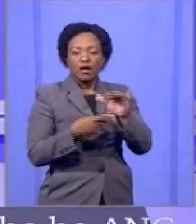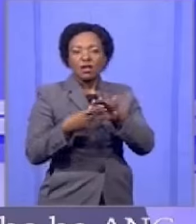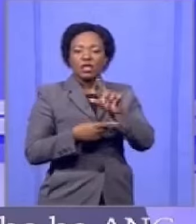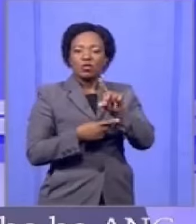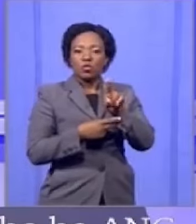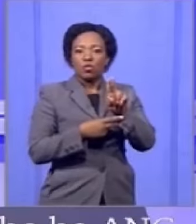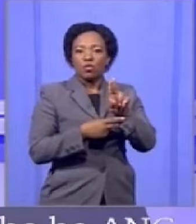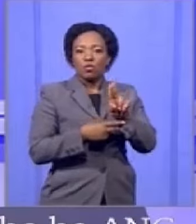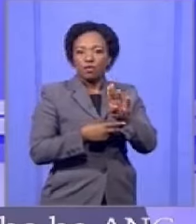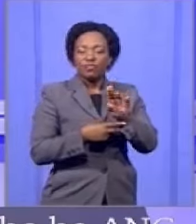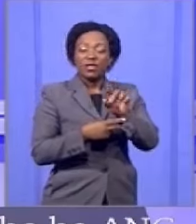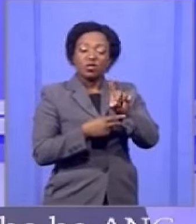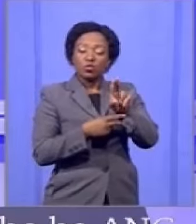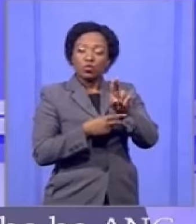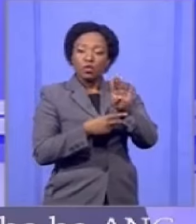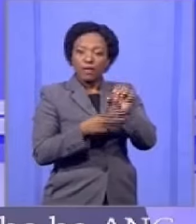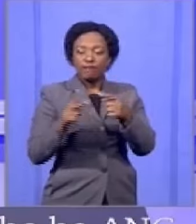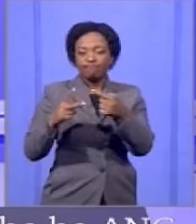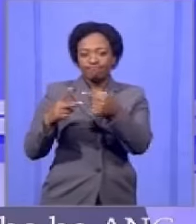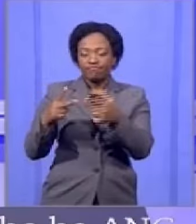go ntšhwafatsa lekoko la bona.